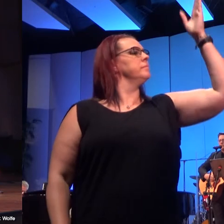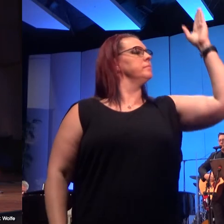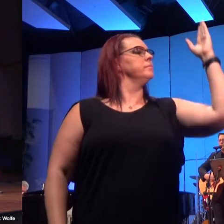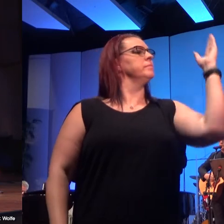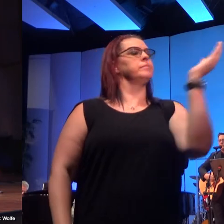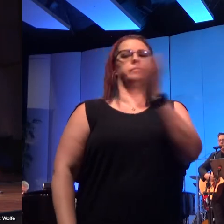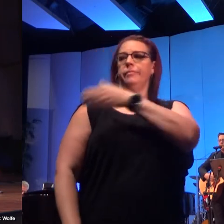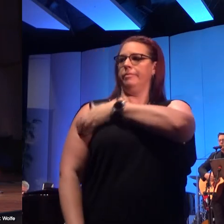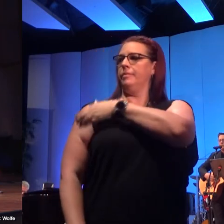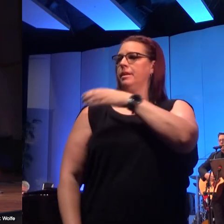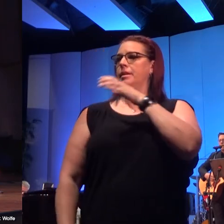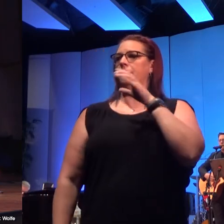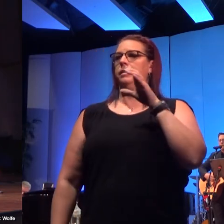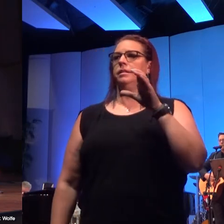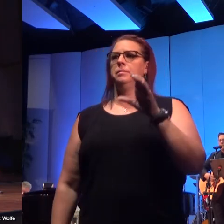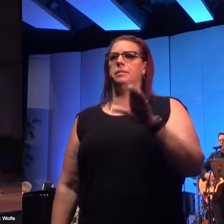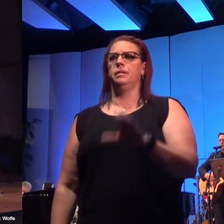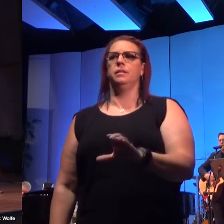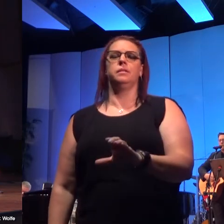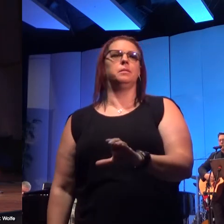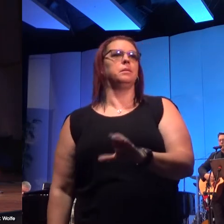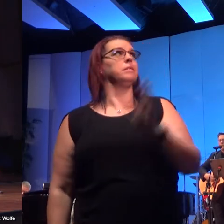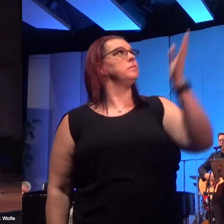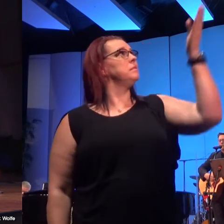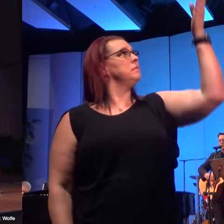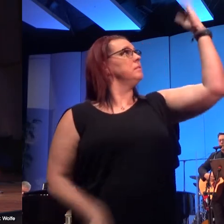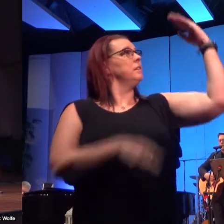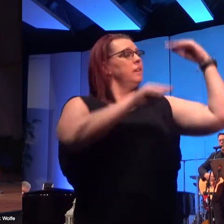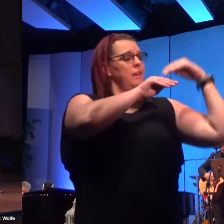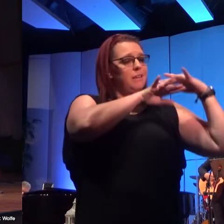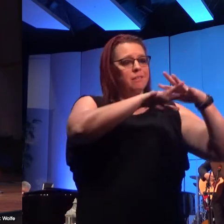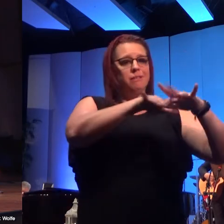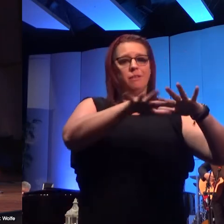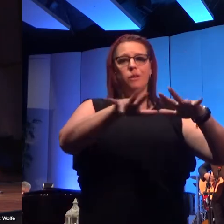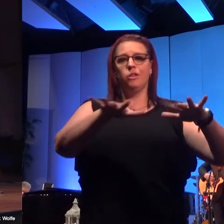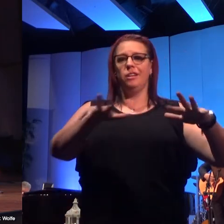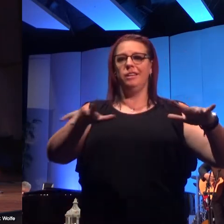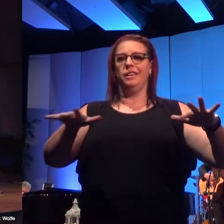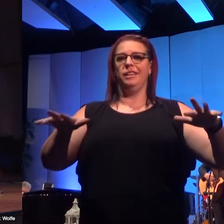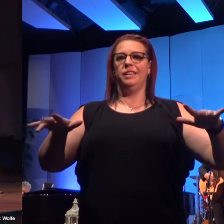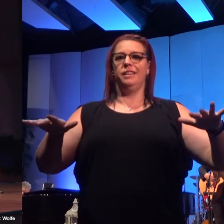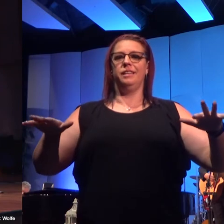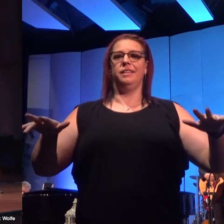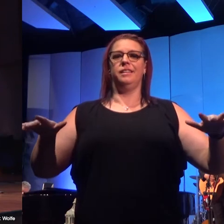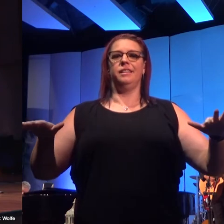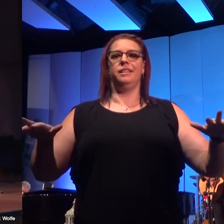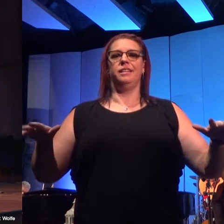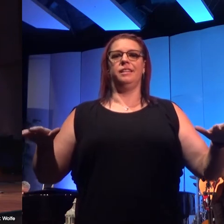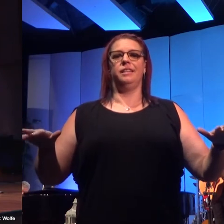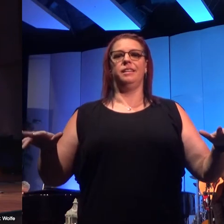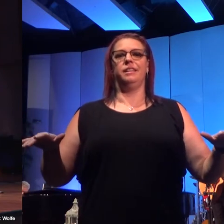can feel the mighty power and the